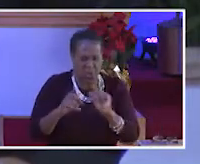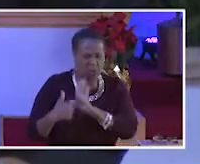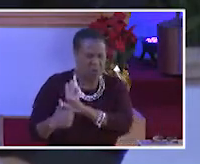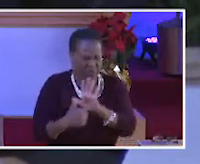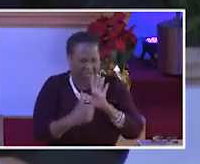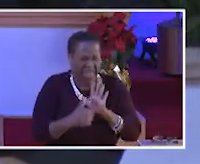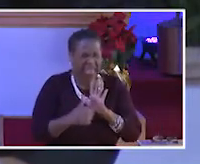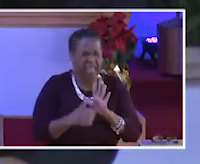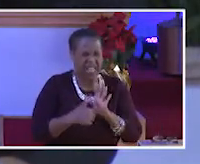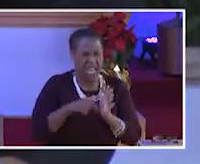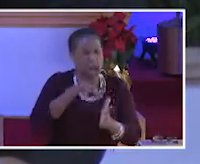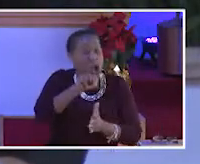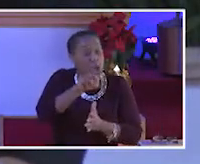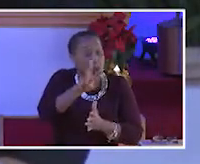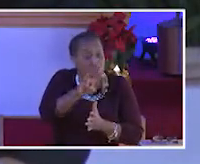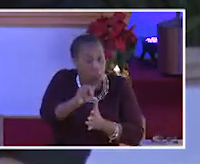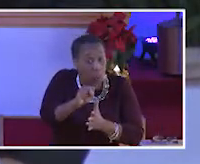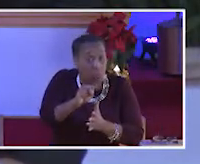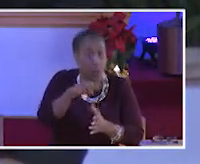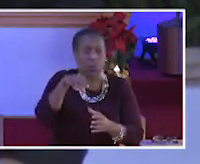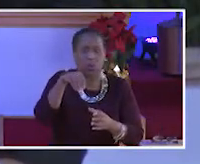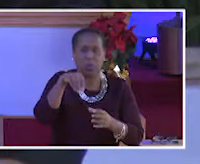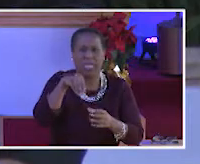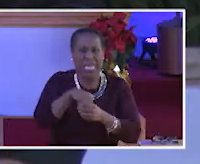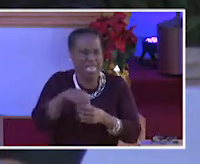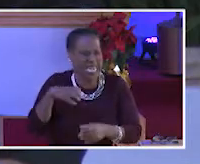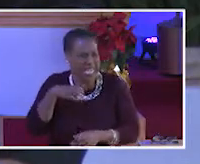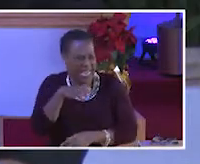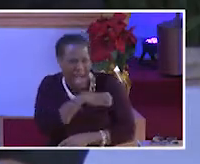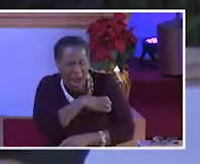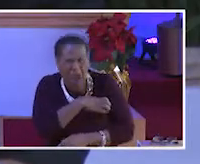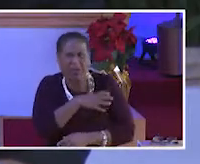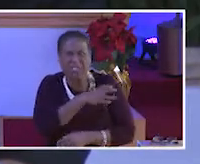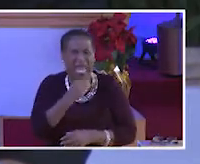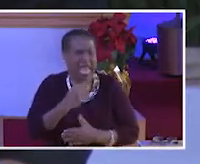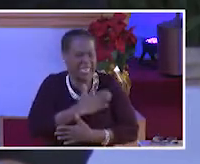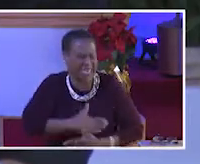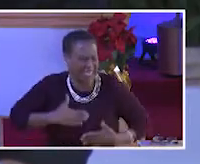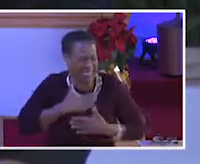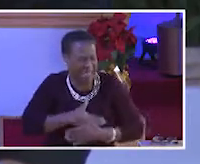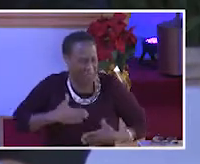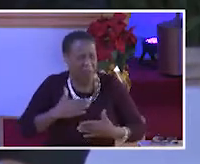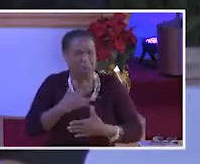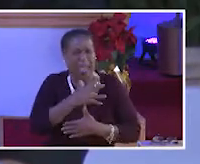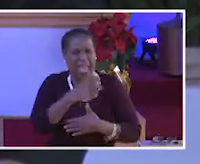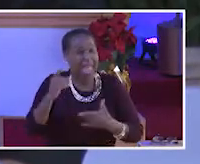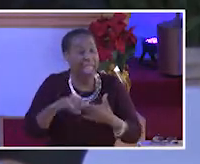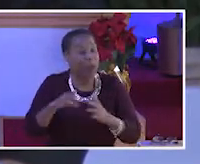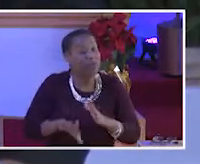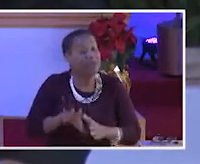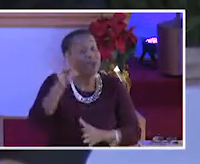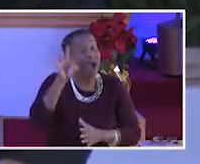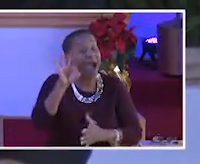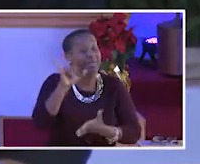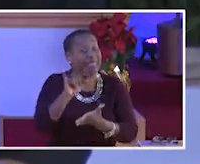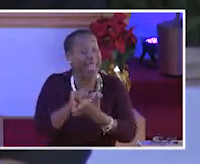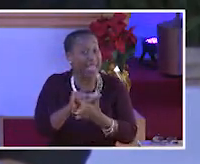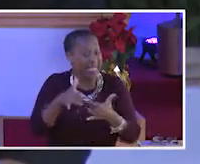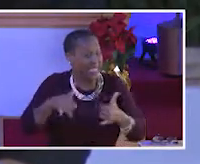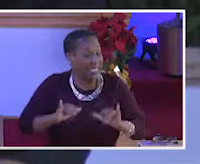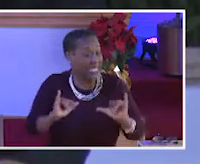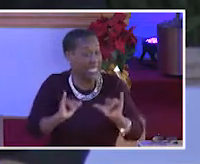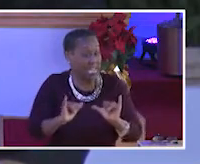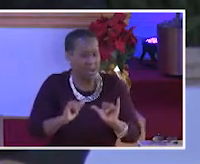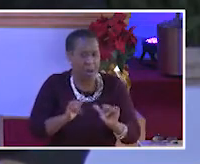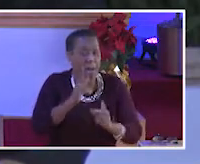in the news media, in the halls of Congress, and in entertainment. And we find that there are still